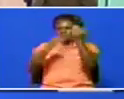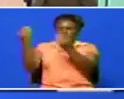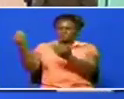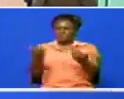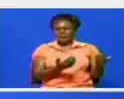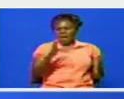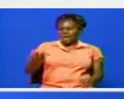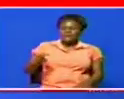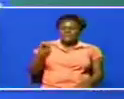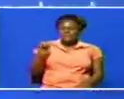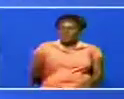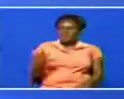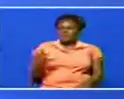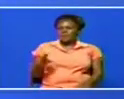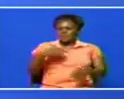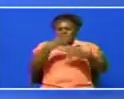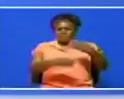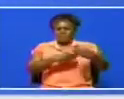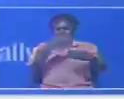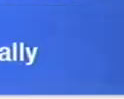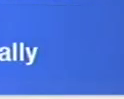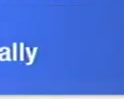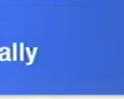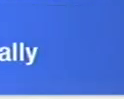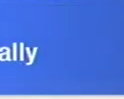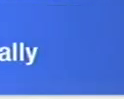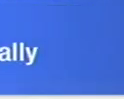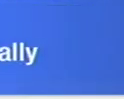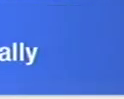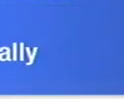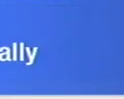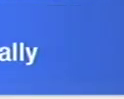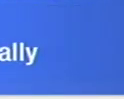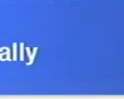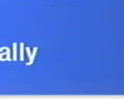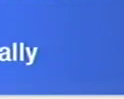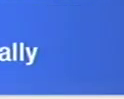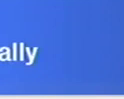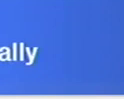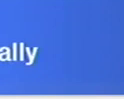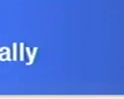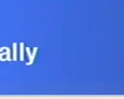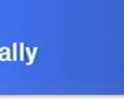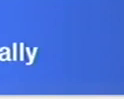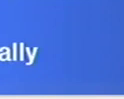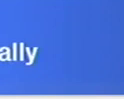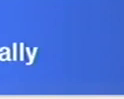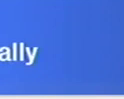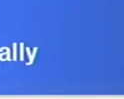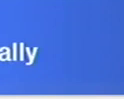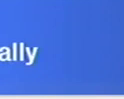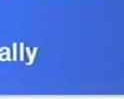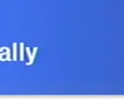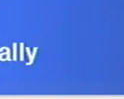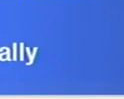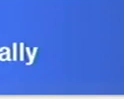cost will go high. Manufacturers have warned that the ban on plastic bags will lead to a loss of about 60,000 jobs directly